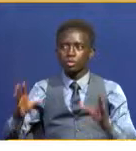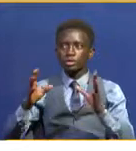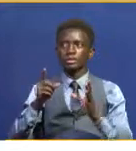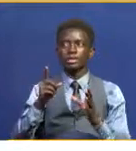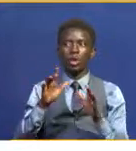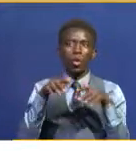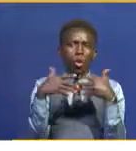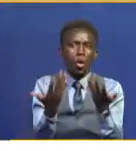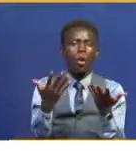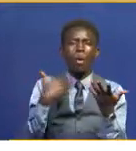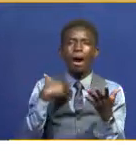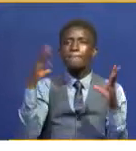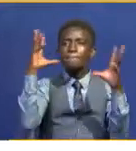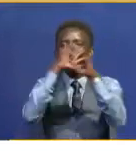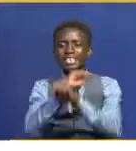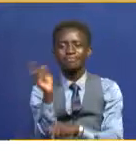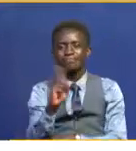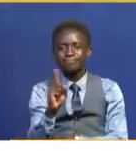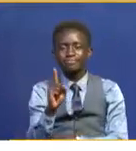or miss out on the Kenyan